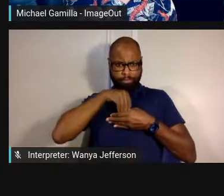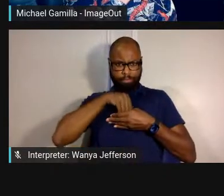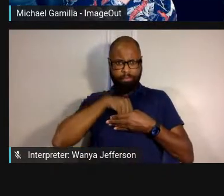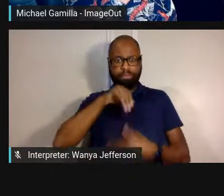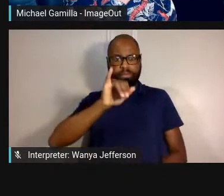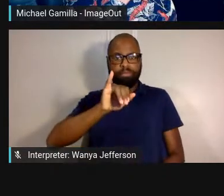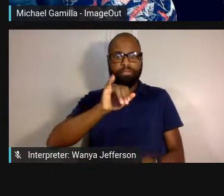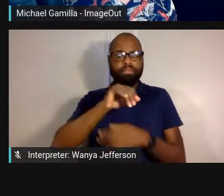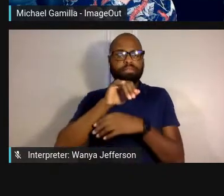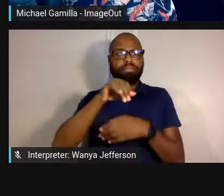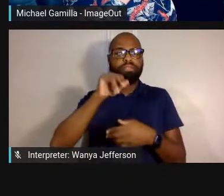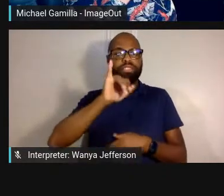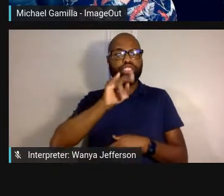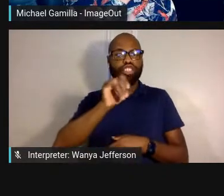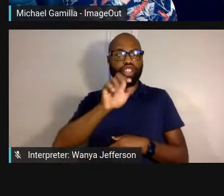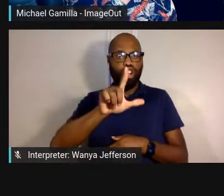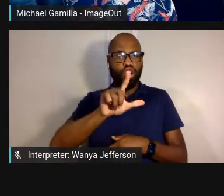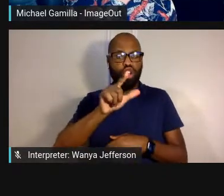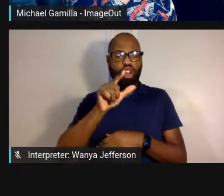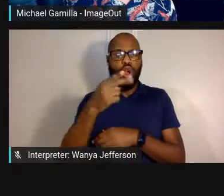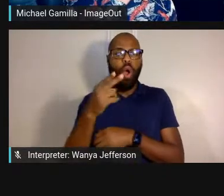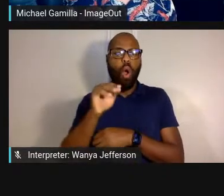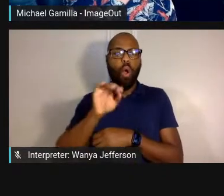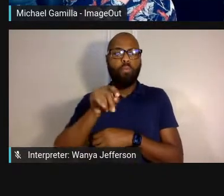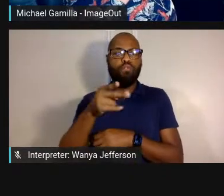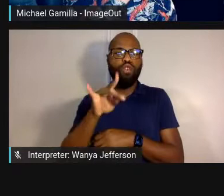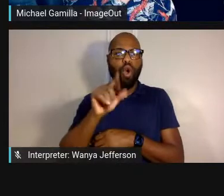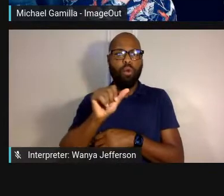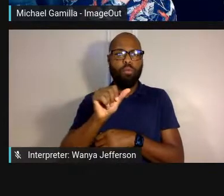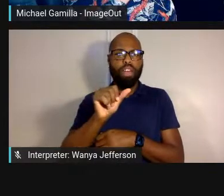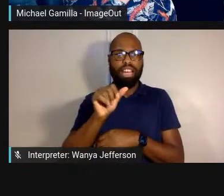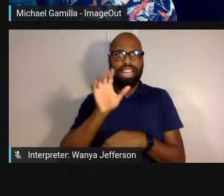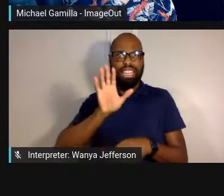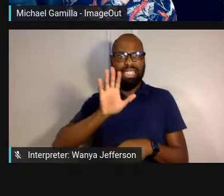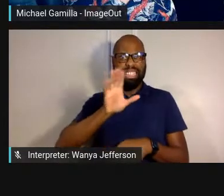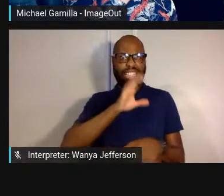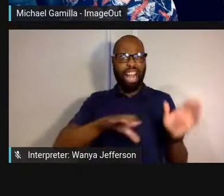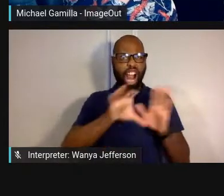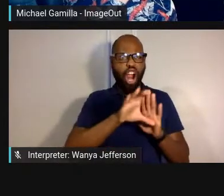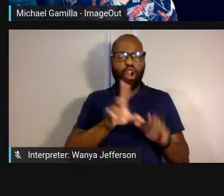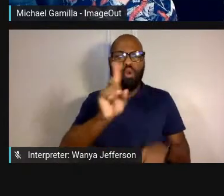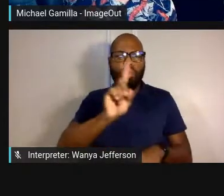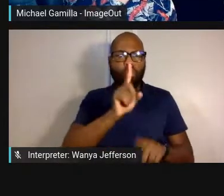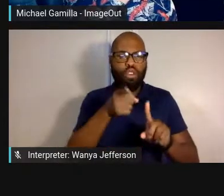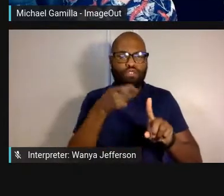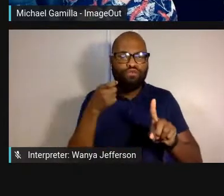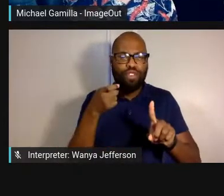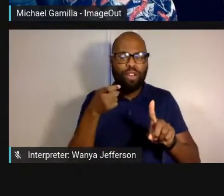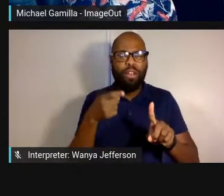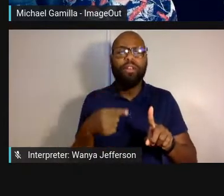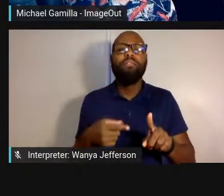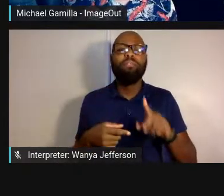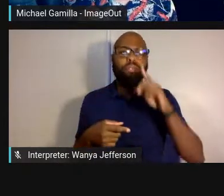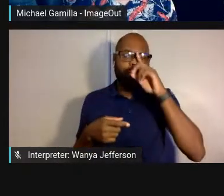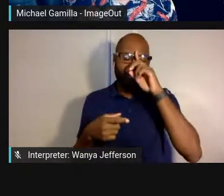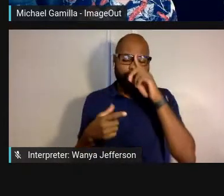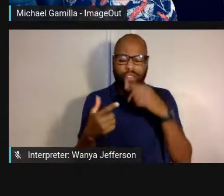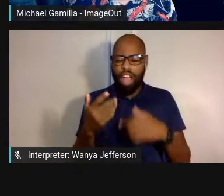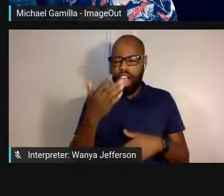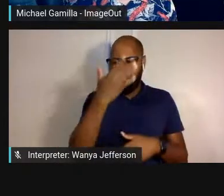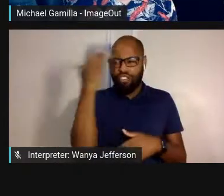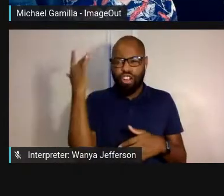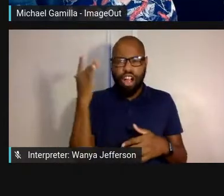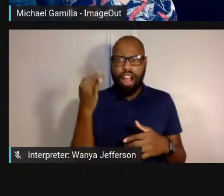Adrian's character is rooted in? Is that, now I forgot if there was an incident with